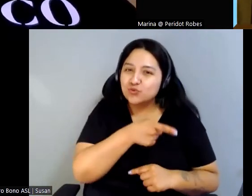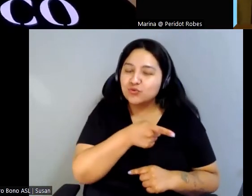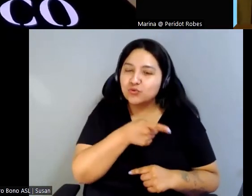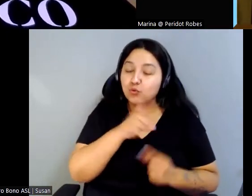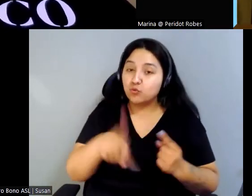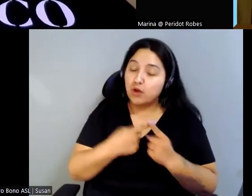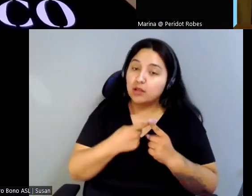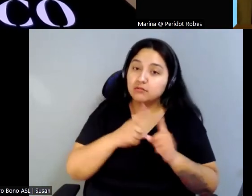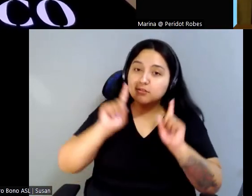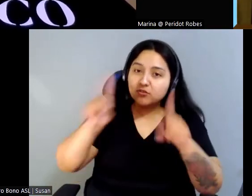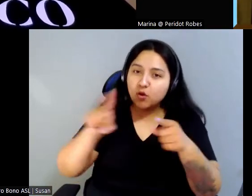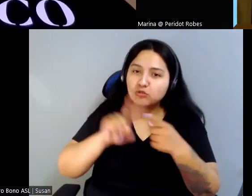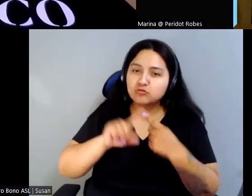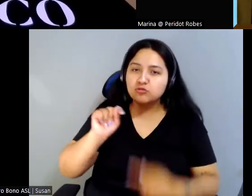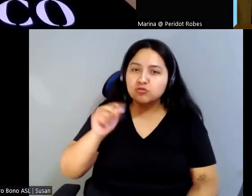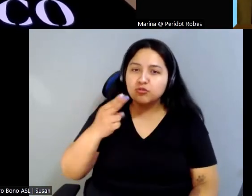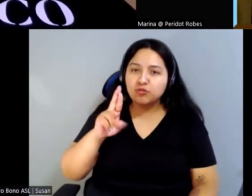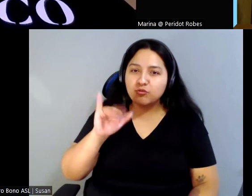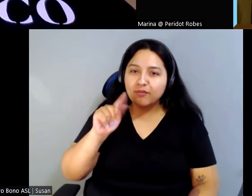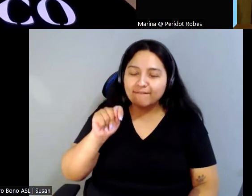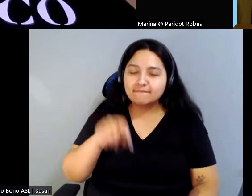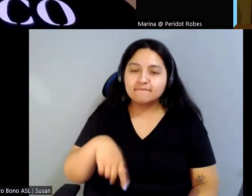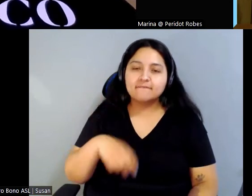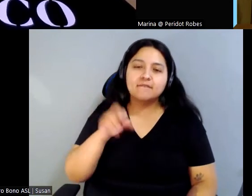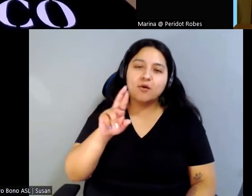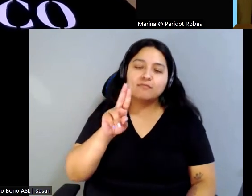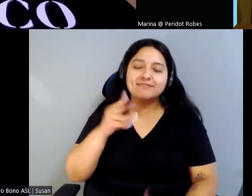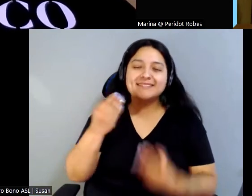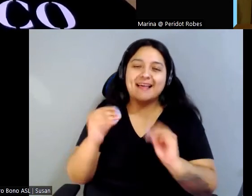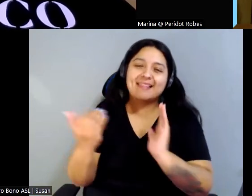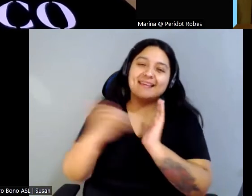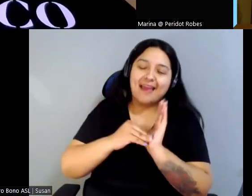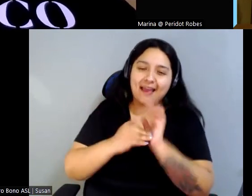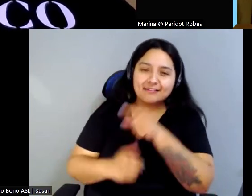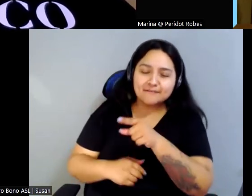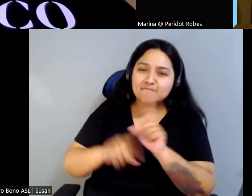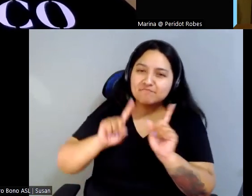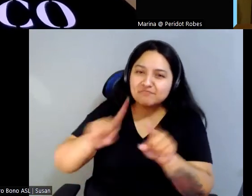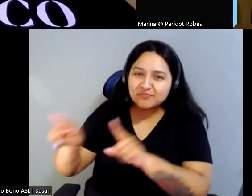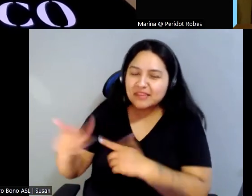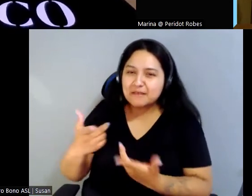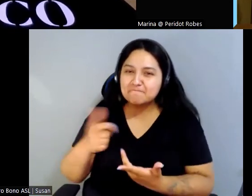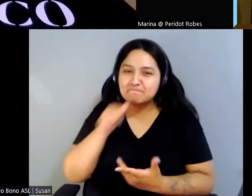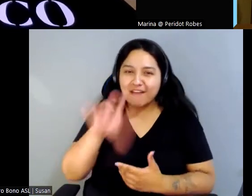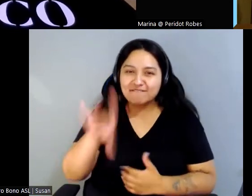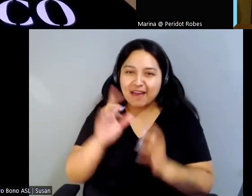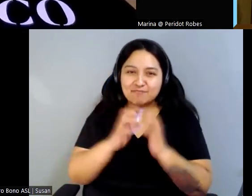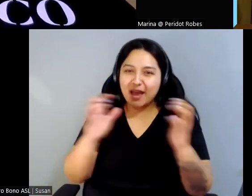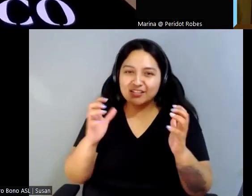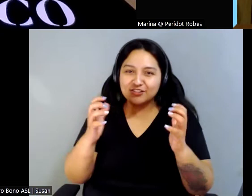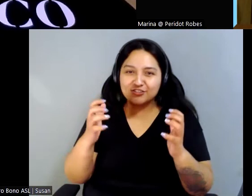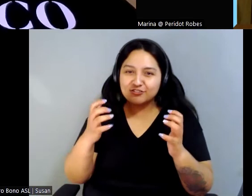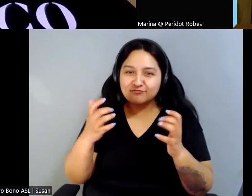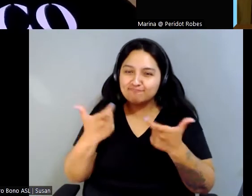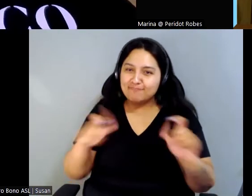there isn't much of an assortment in the bigger sizes, because when you find something you love, you're holding on to it. I mean, Yeah. I